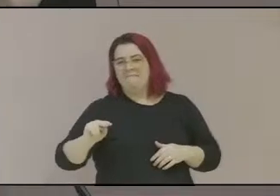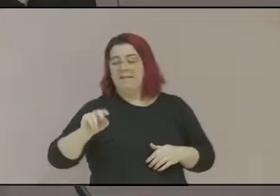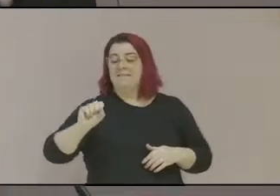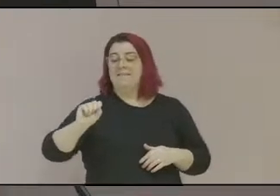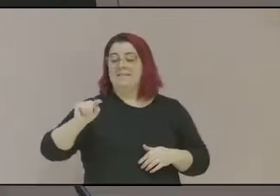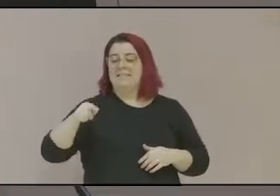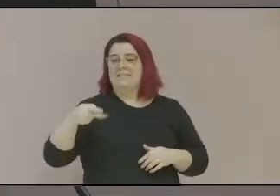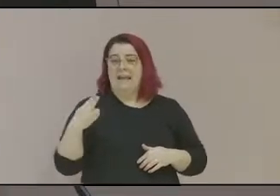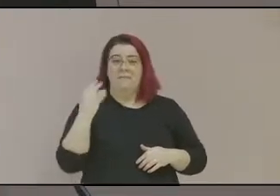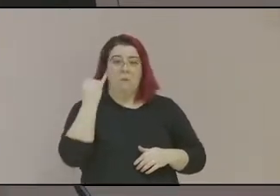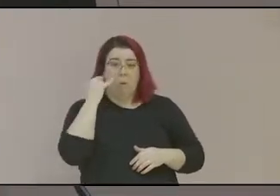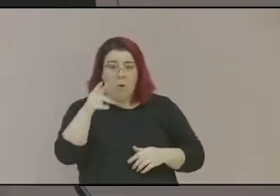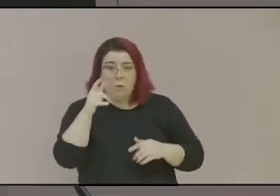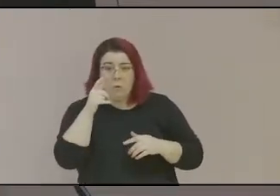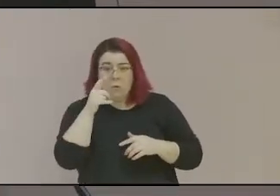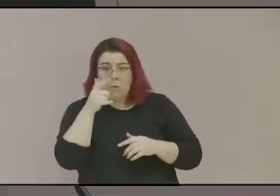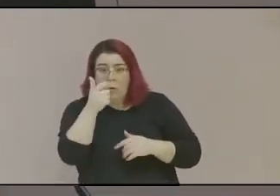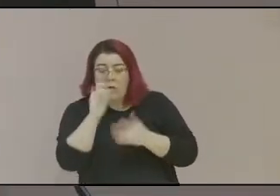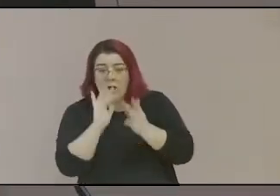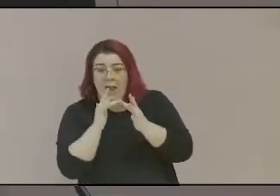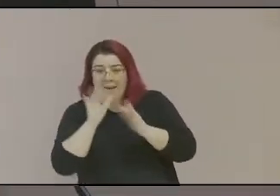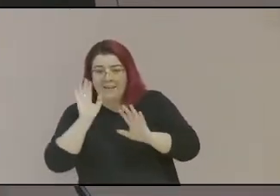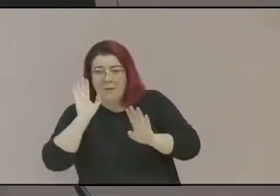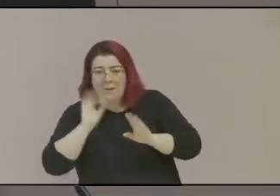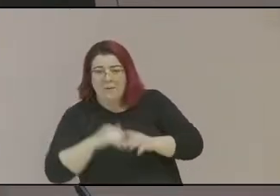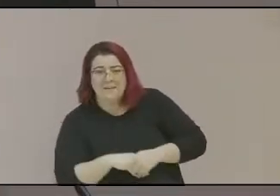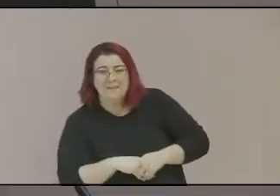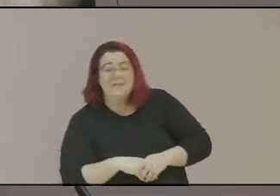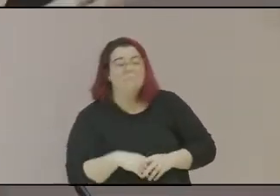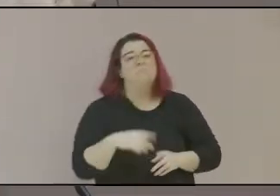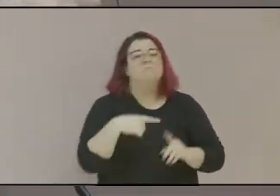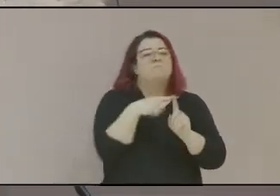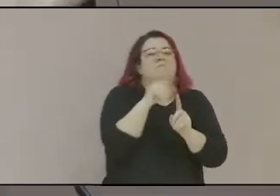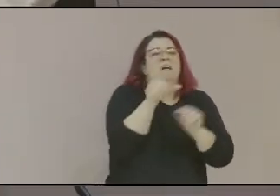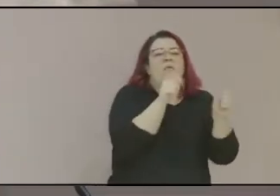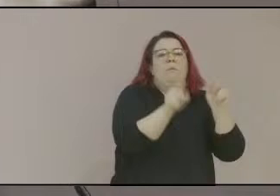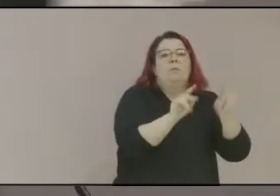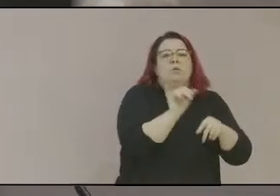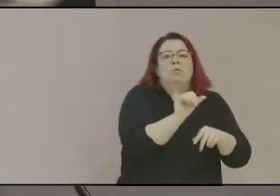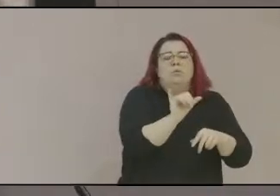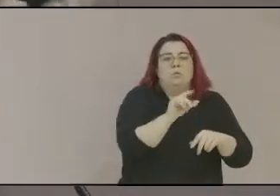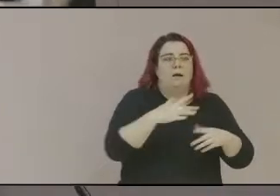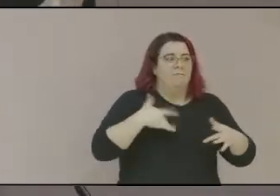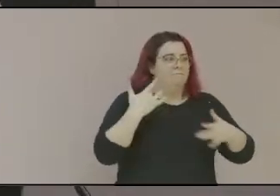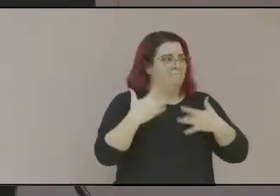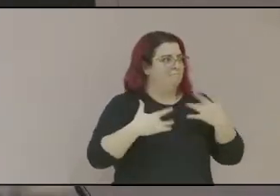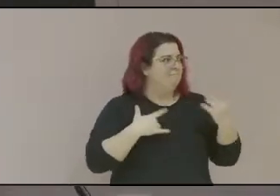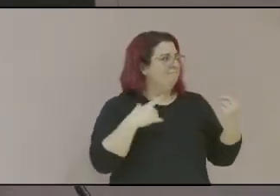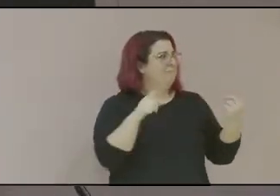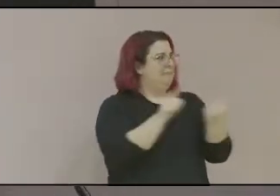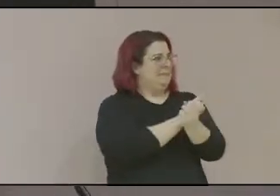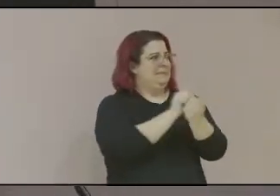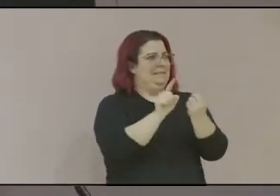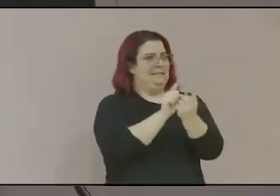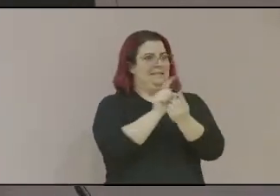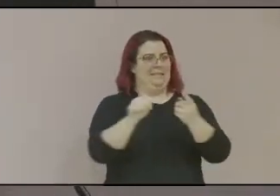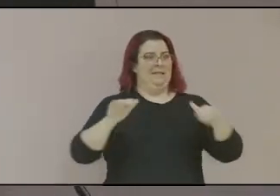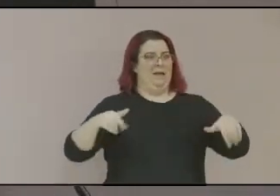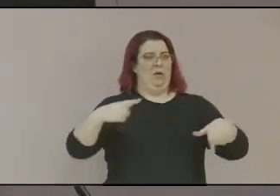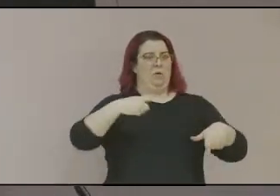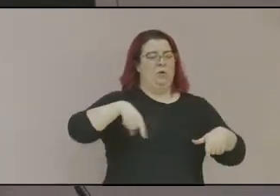on YouTube, and so many others. So it's exciting to get to meet the people who've made the program what it